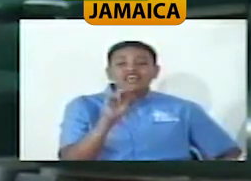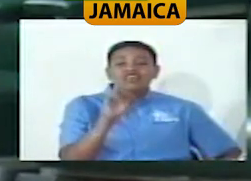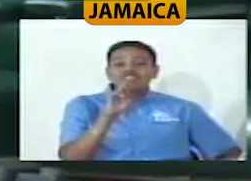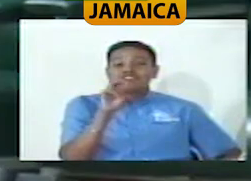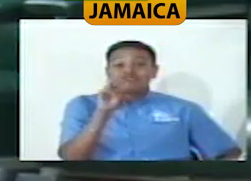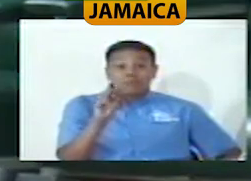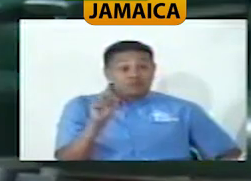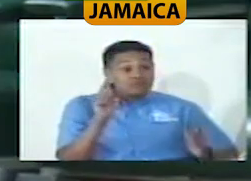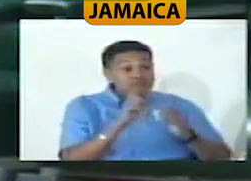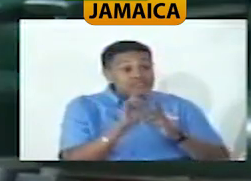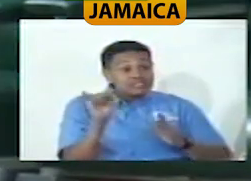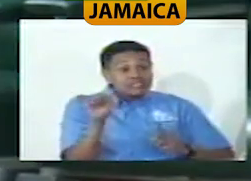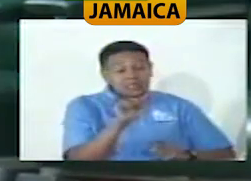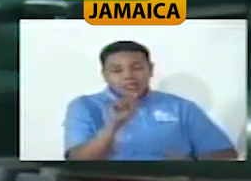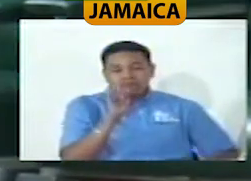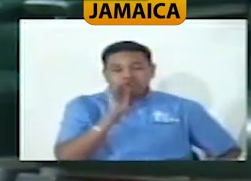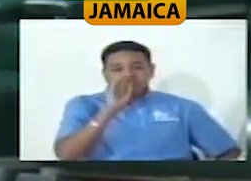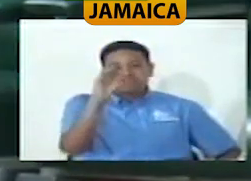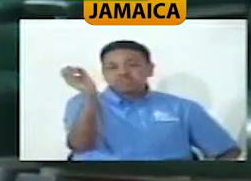Robinson.